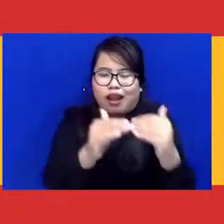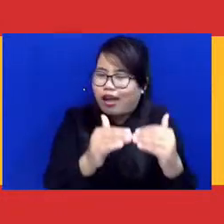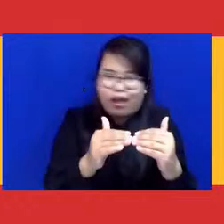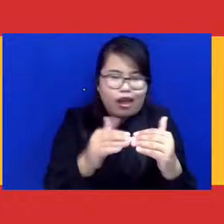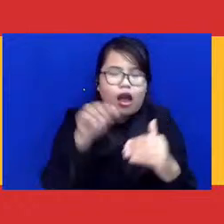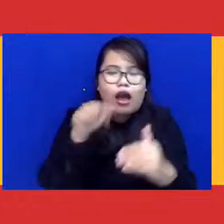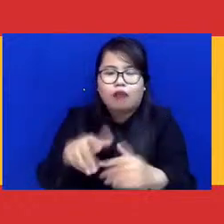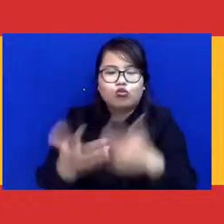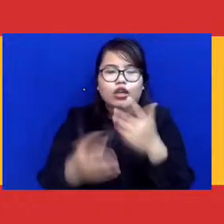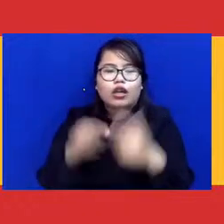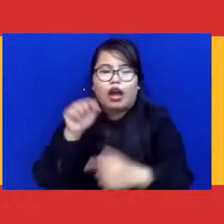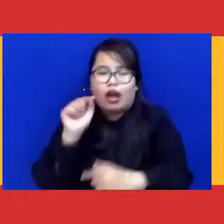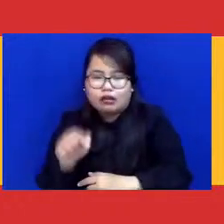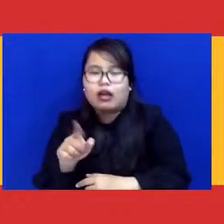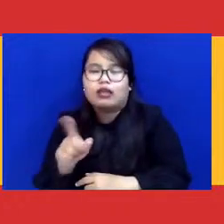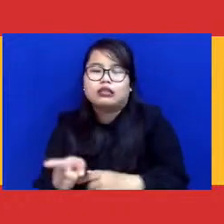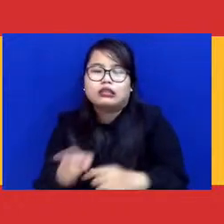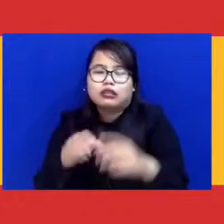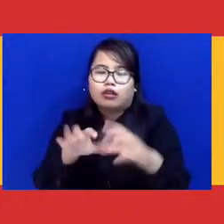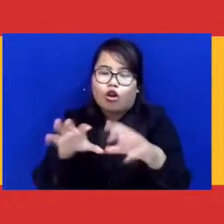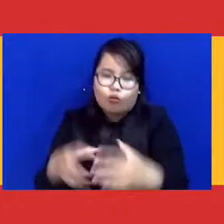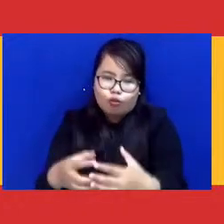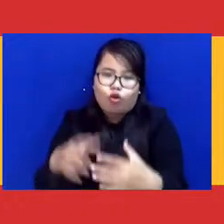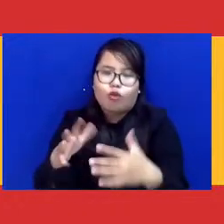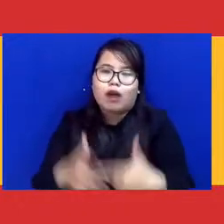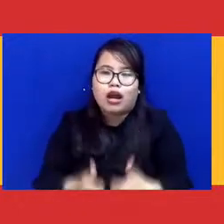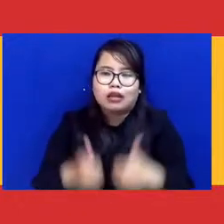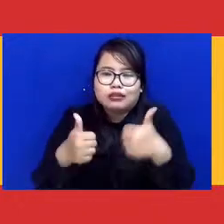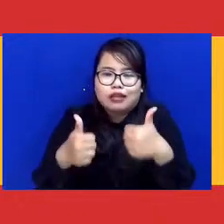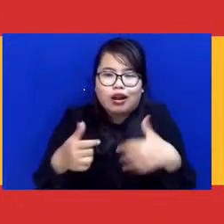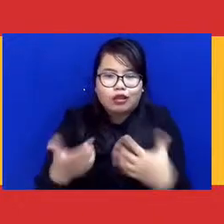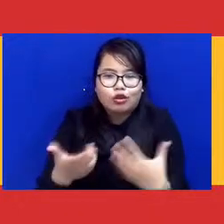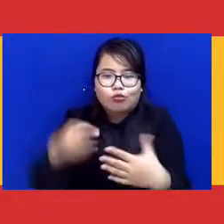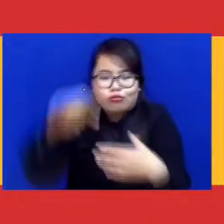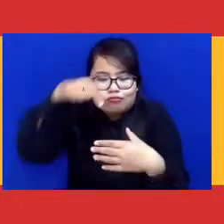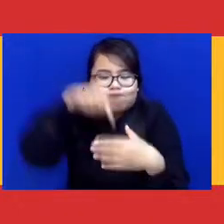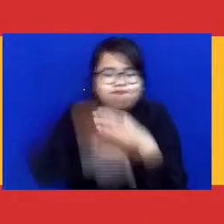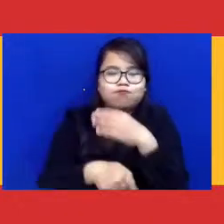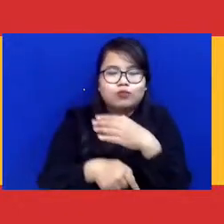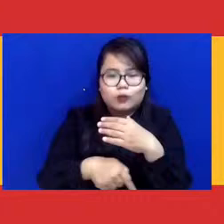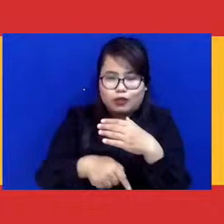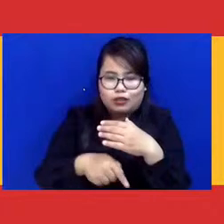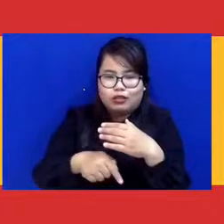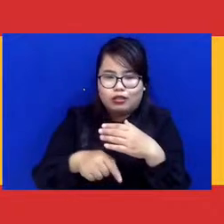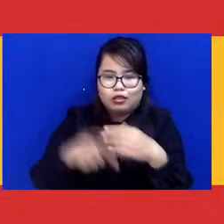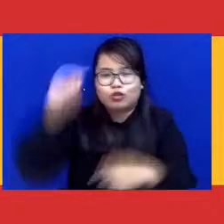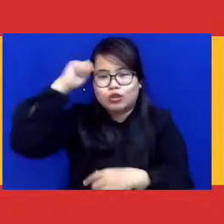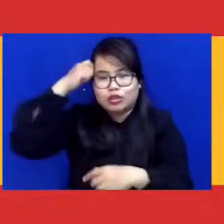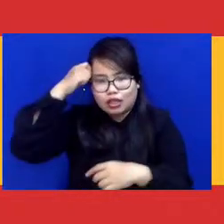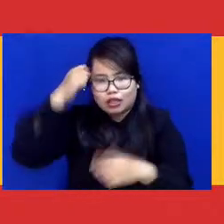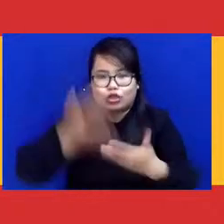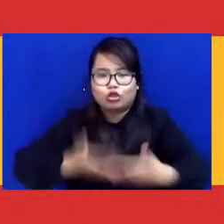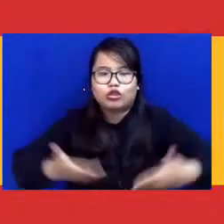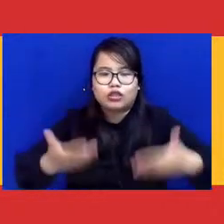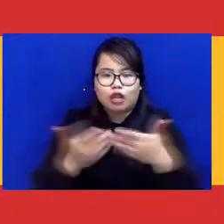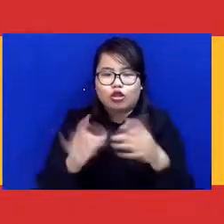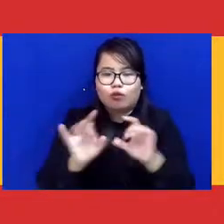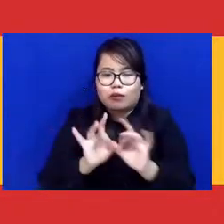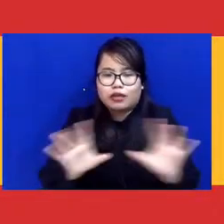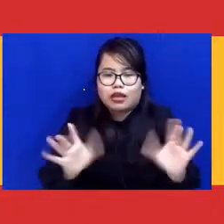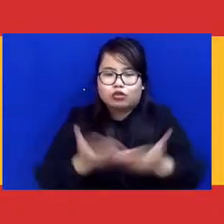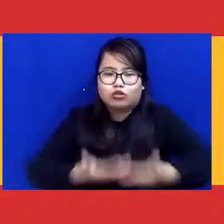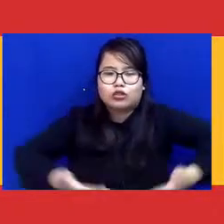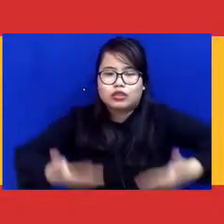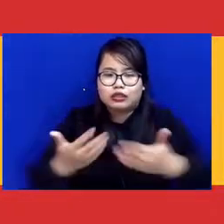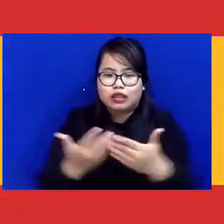resulting in deepening social divide in many different kinds. And then national and the local